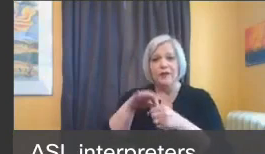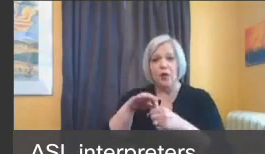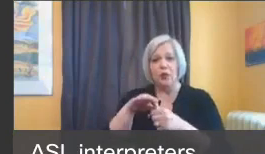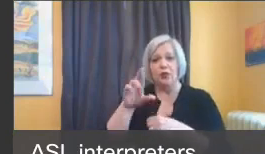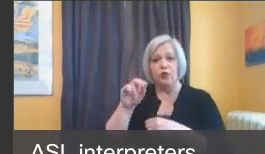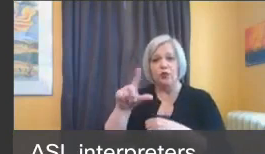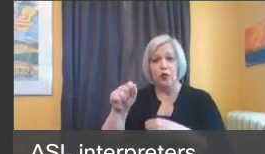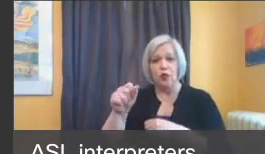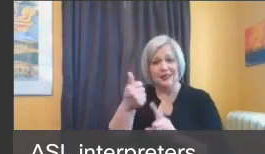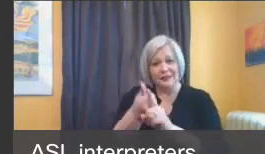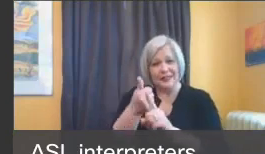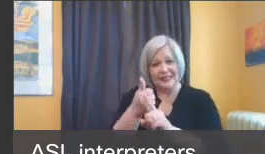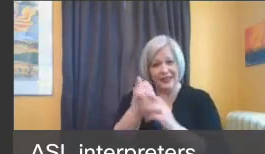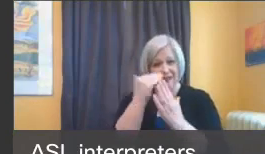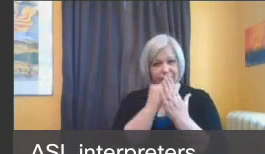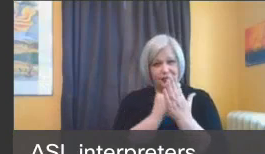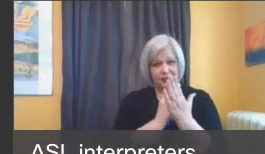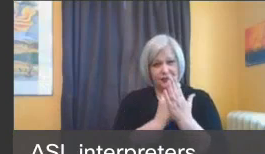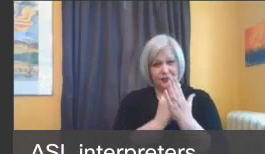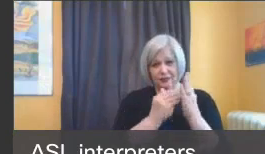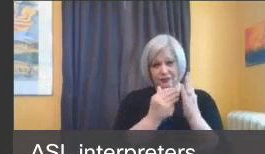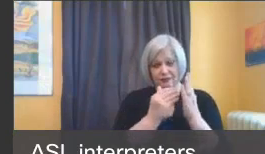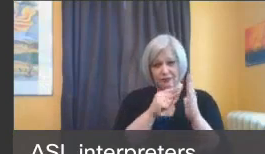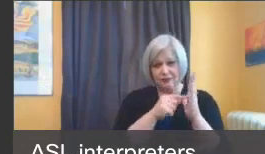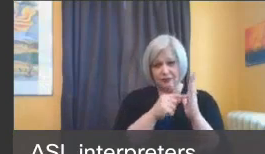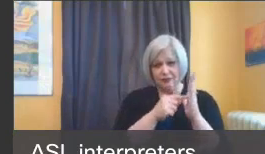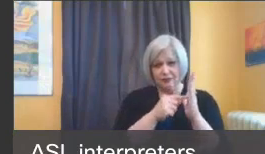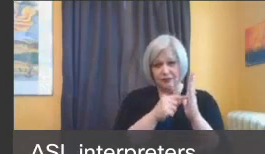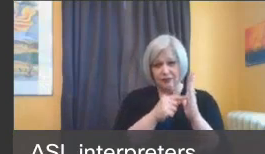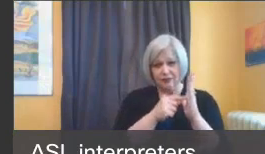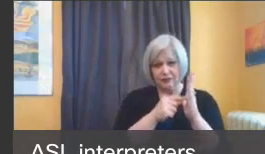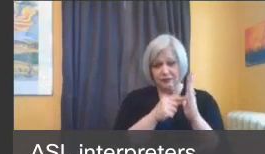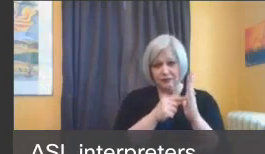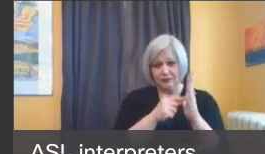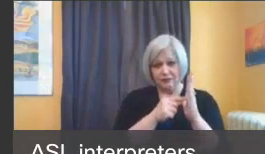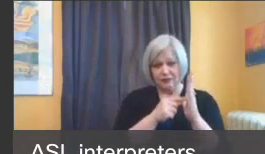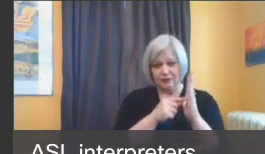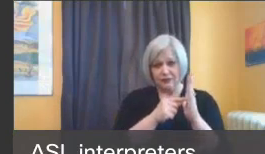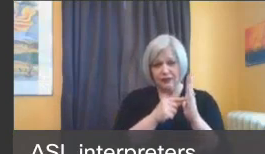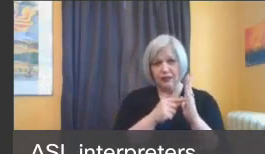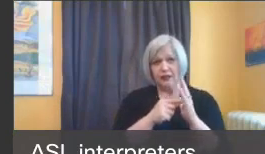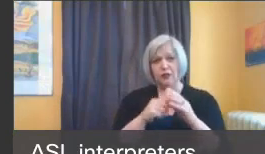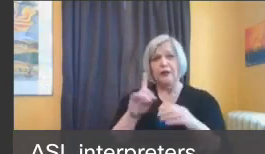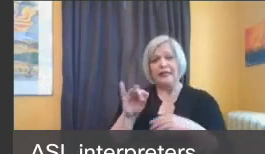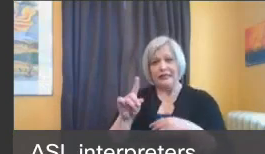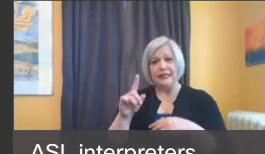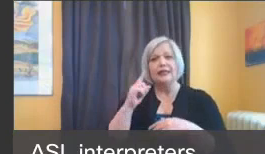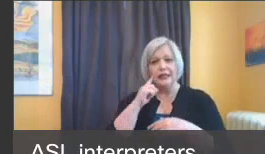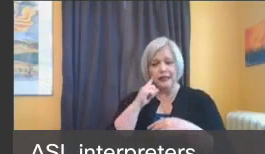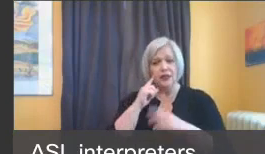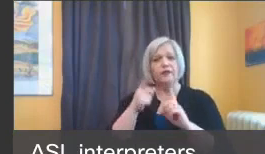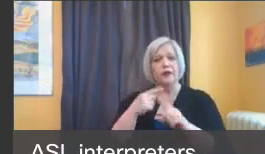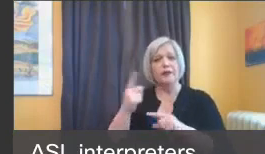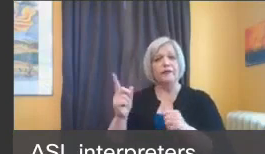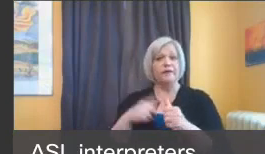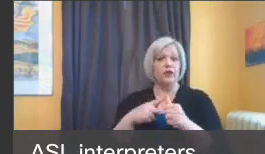themselves. And we did hear earlier by the first witness that